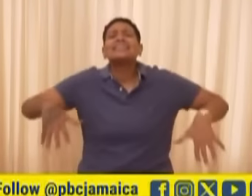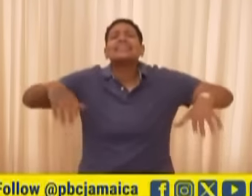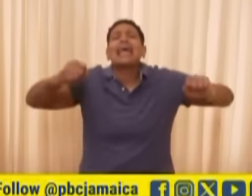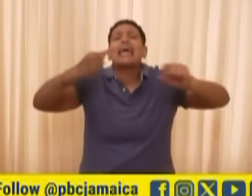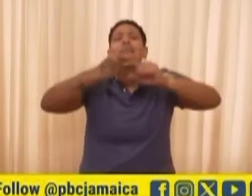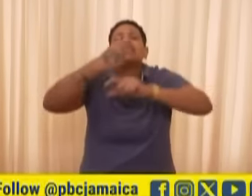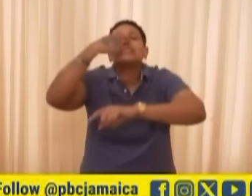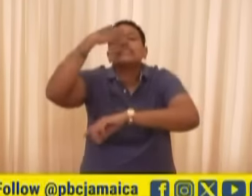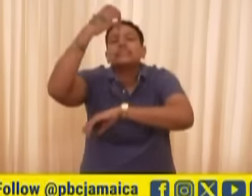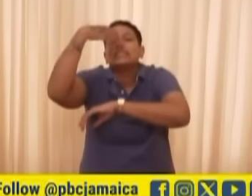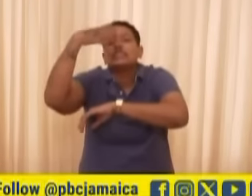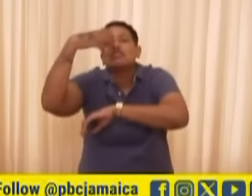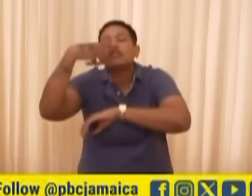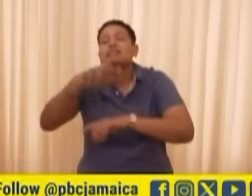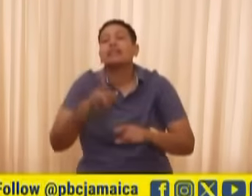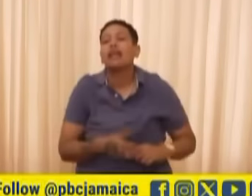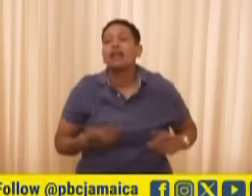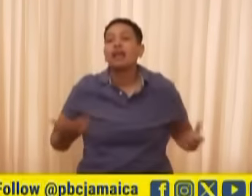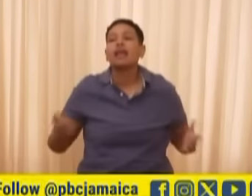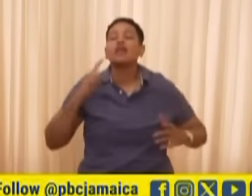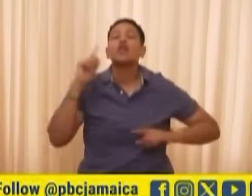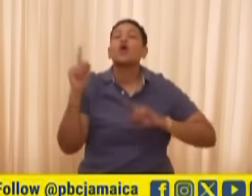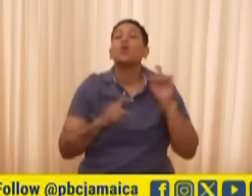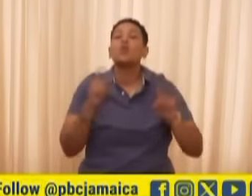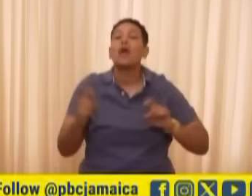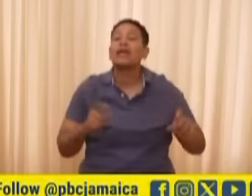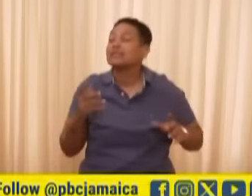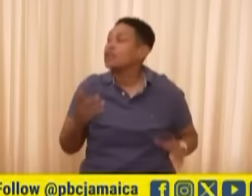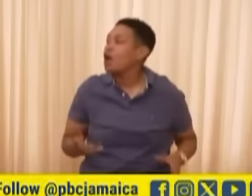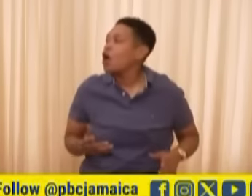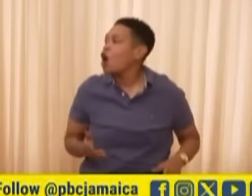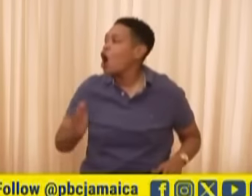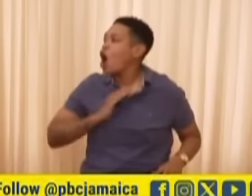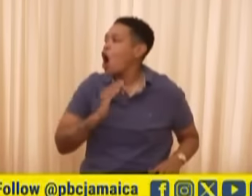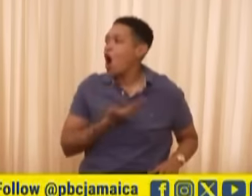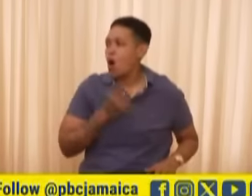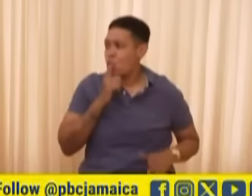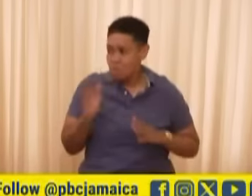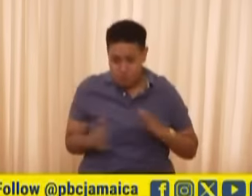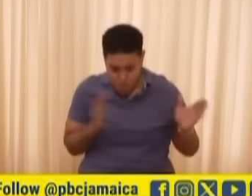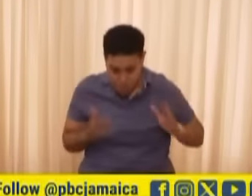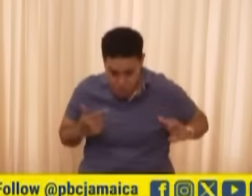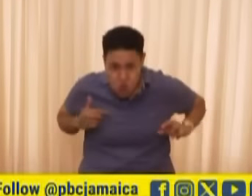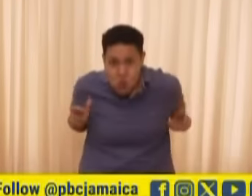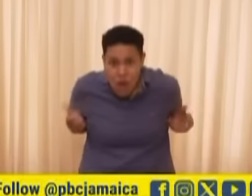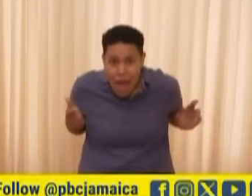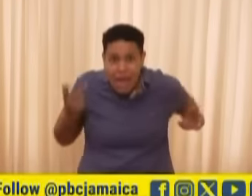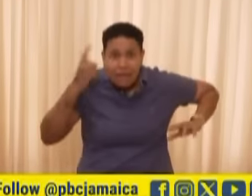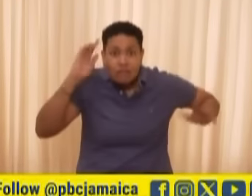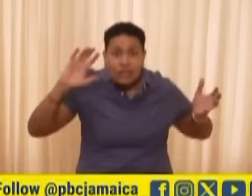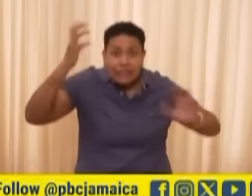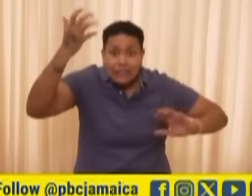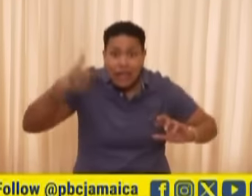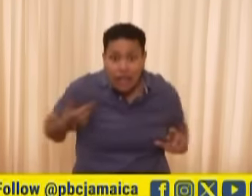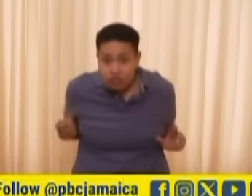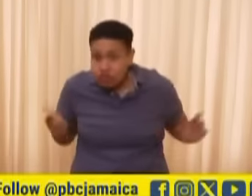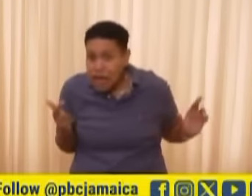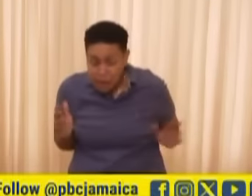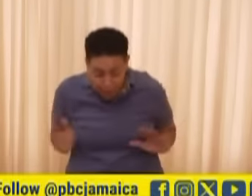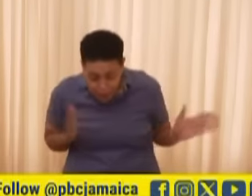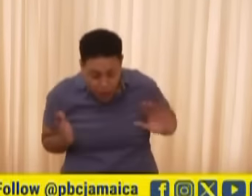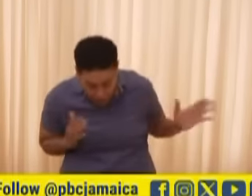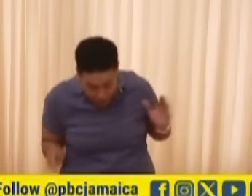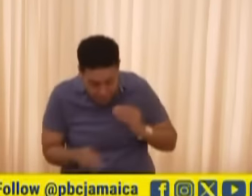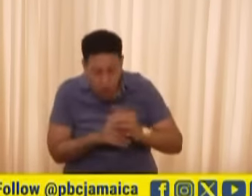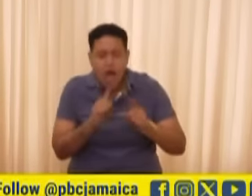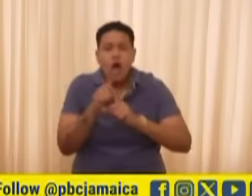takes seriously the question of our preparedness for disaster,